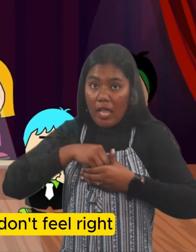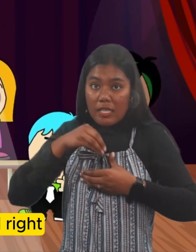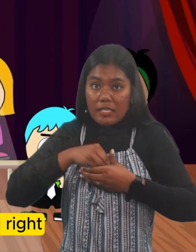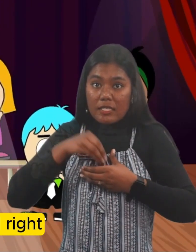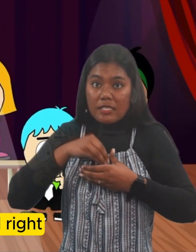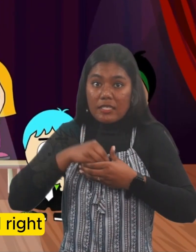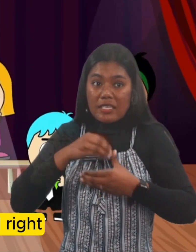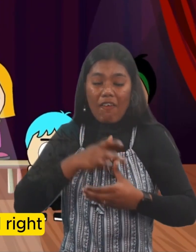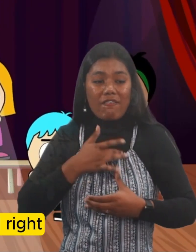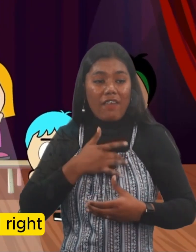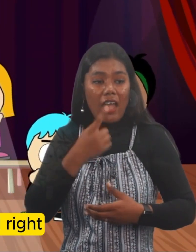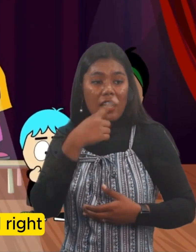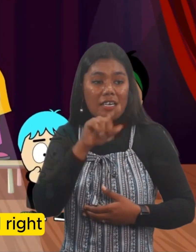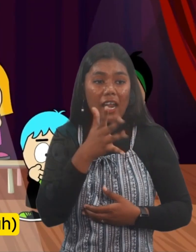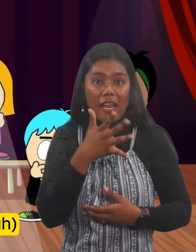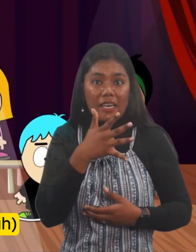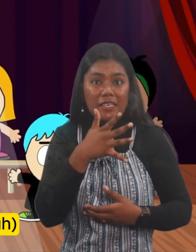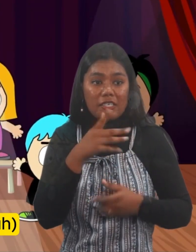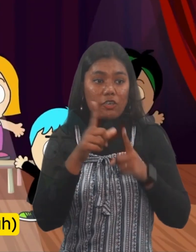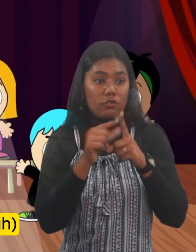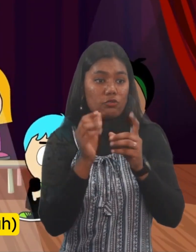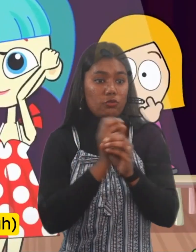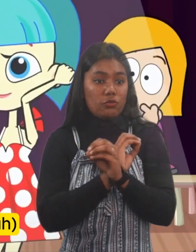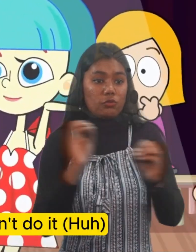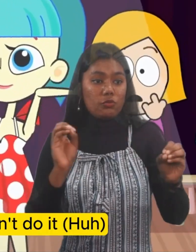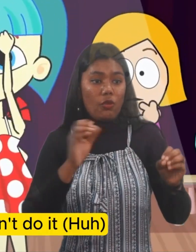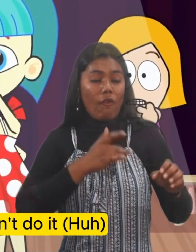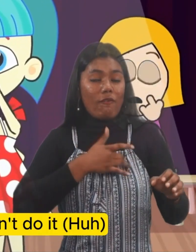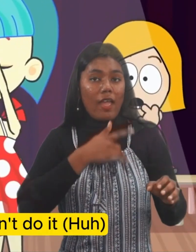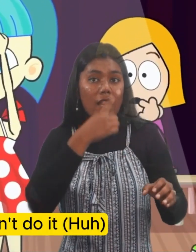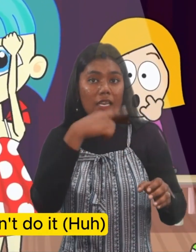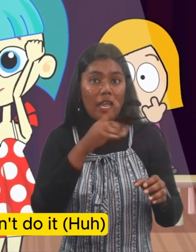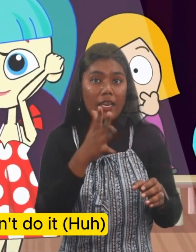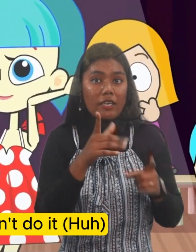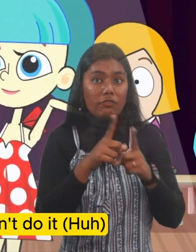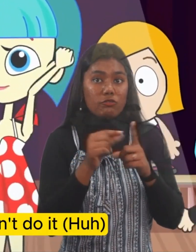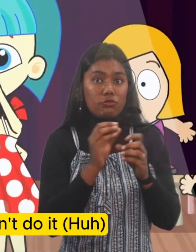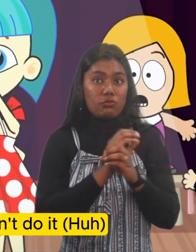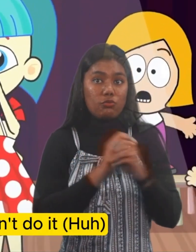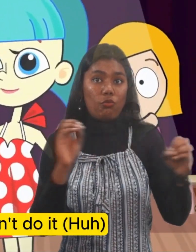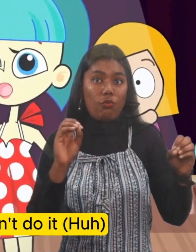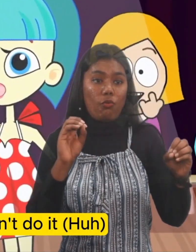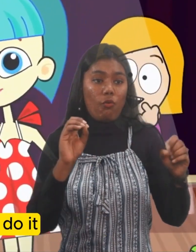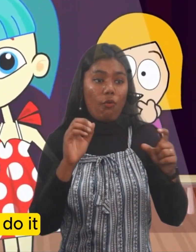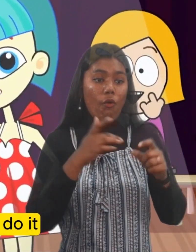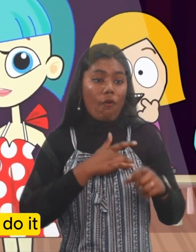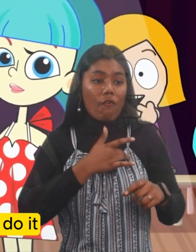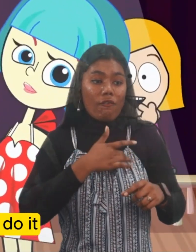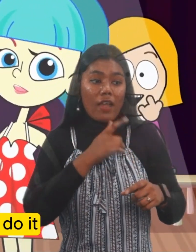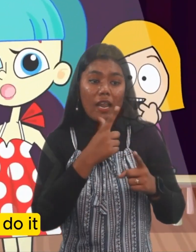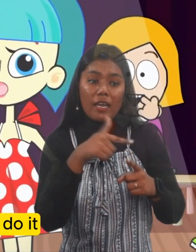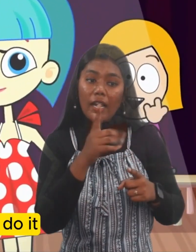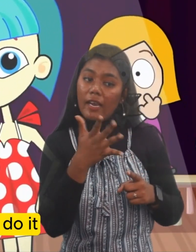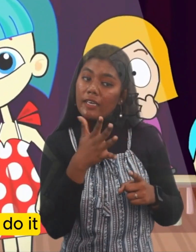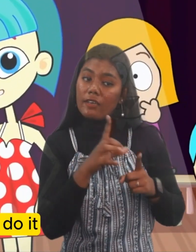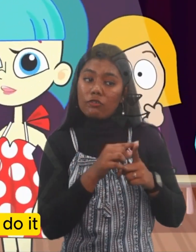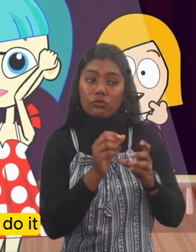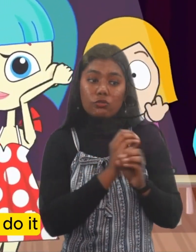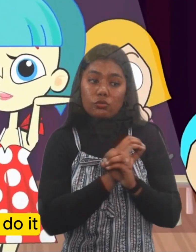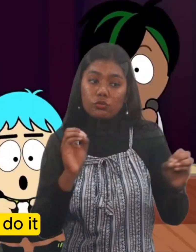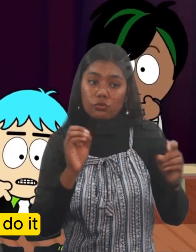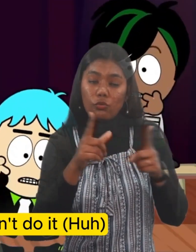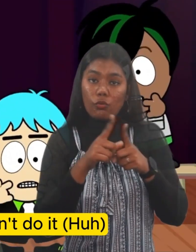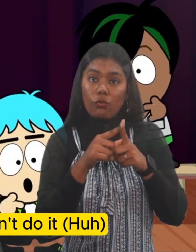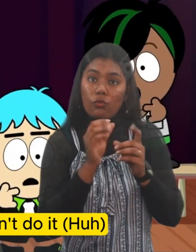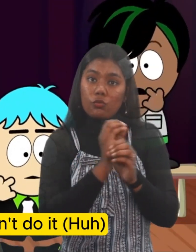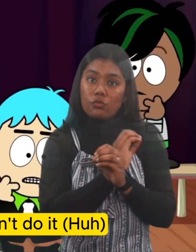feel right, and if it don't feel right, don't do it. Oh, if it don't feel right, don't do it. Don't do it. Don't do